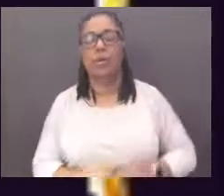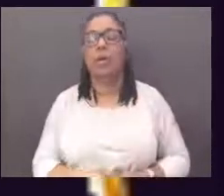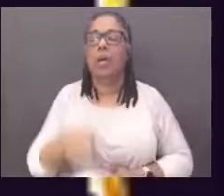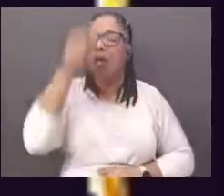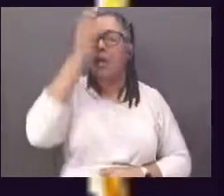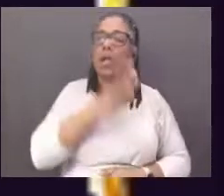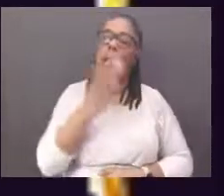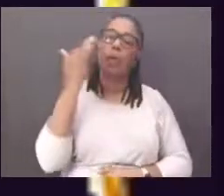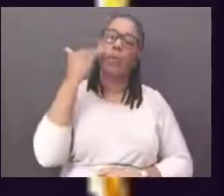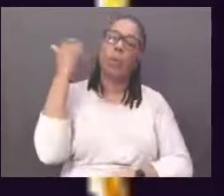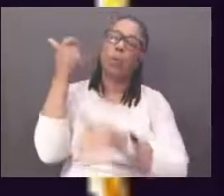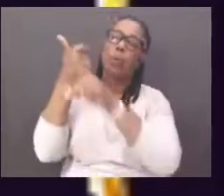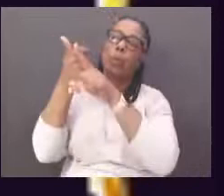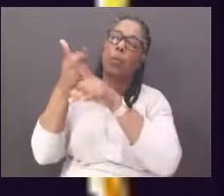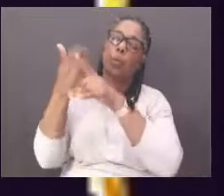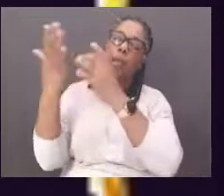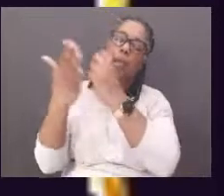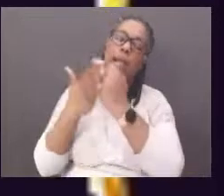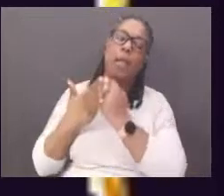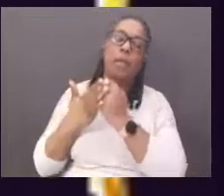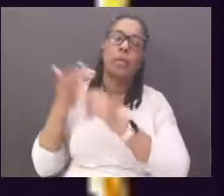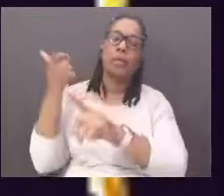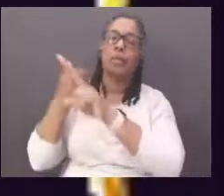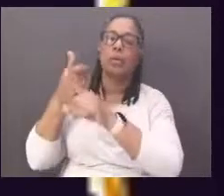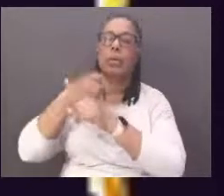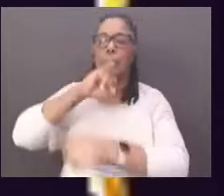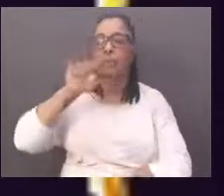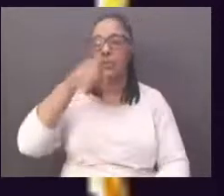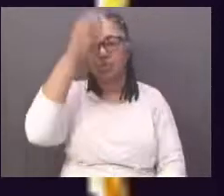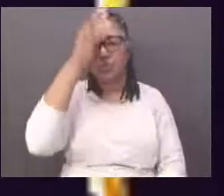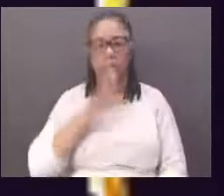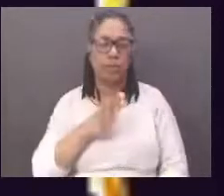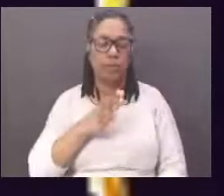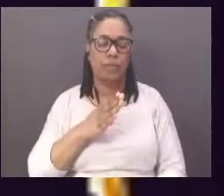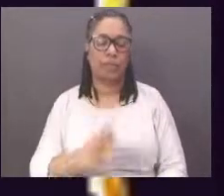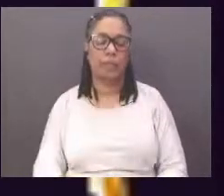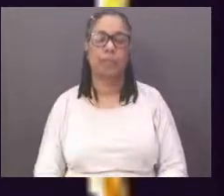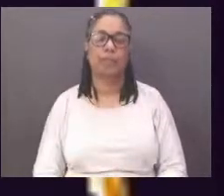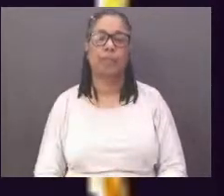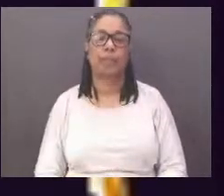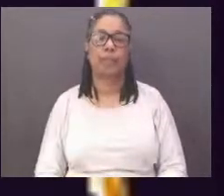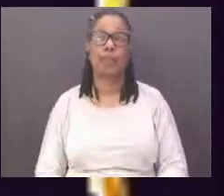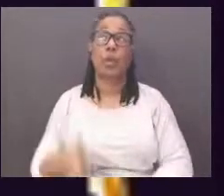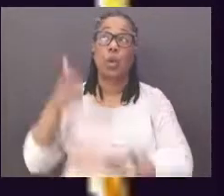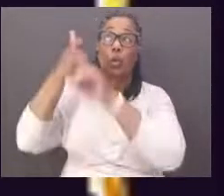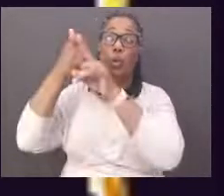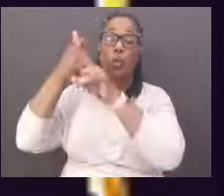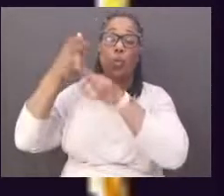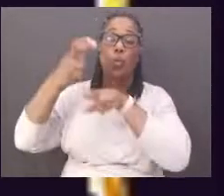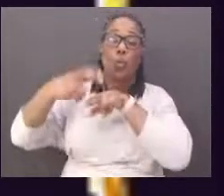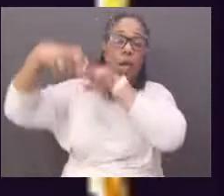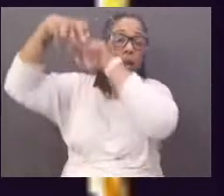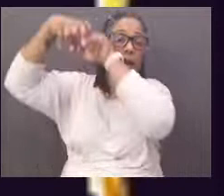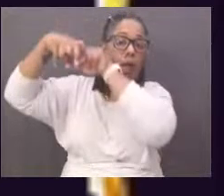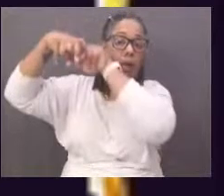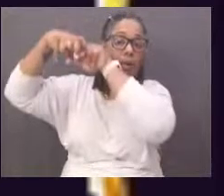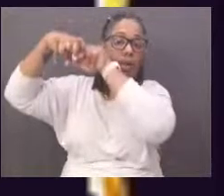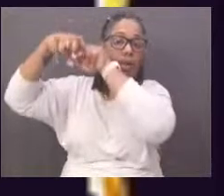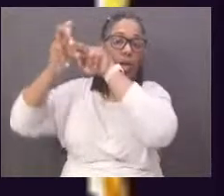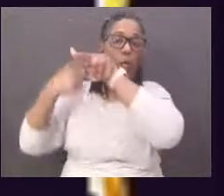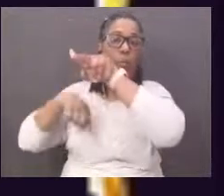the Jehovah. You sit high and we sit low, waiting on your healing,